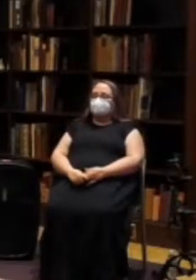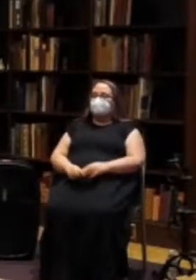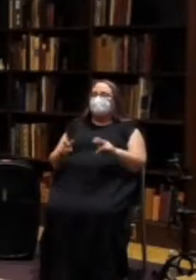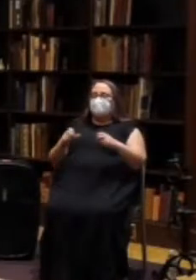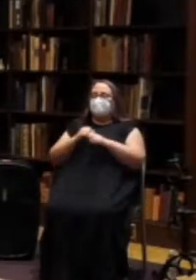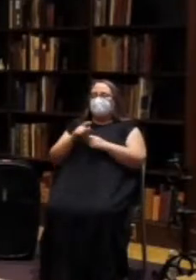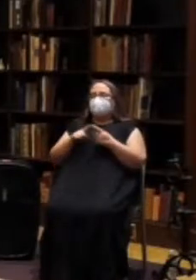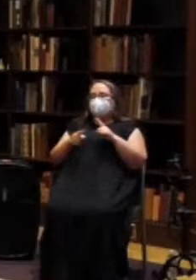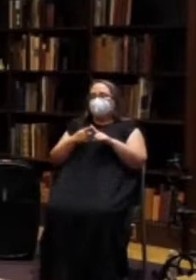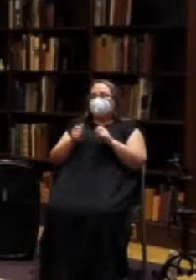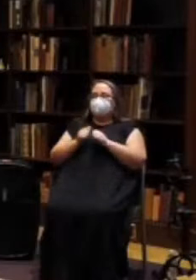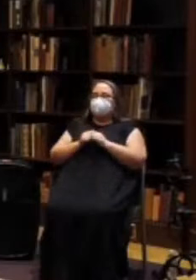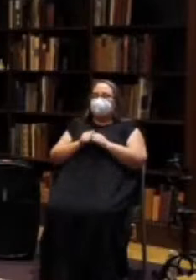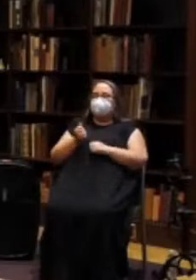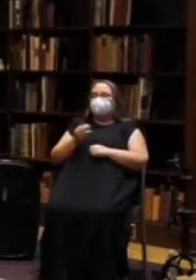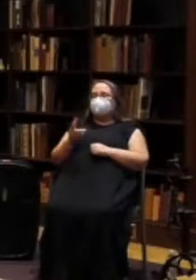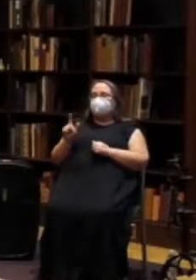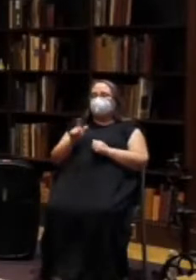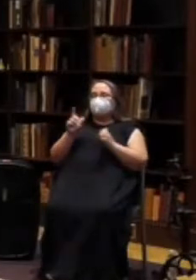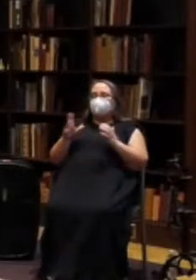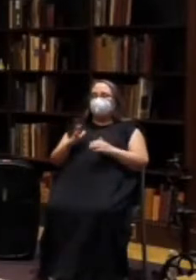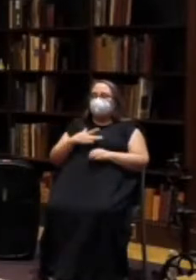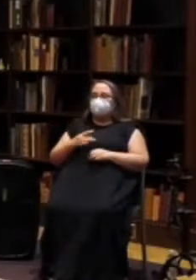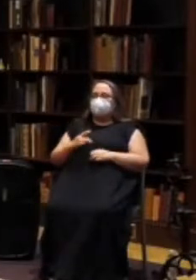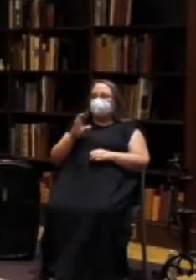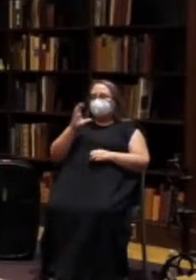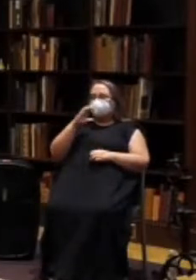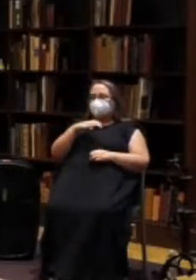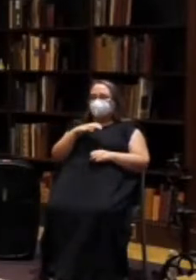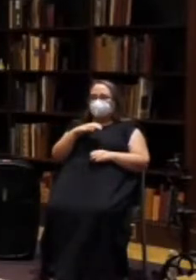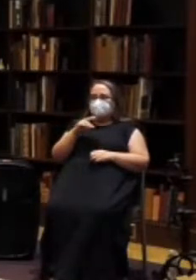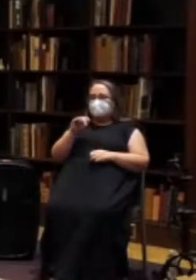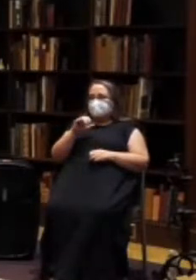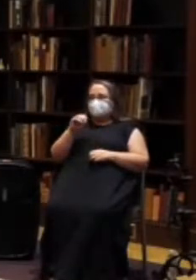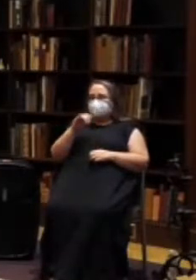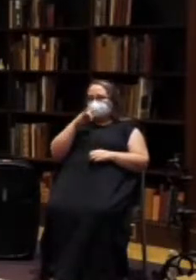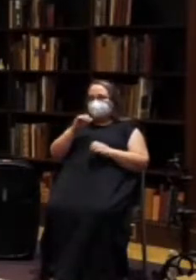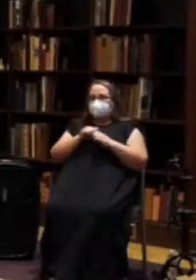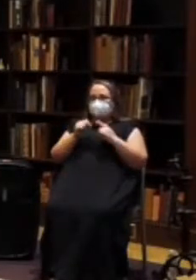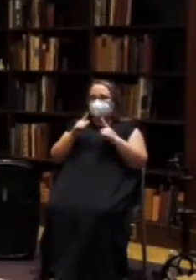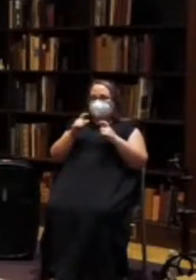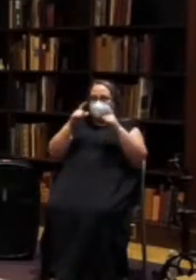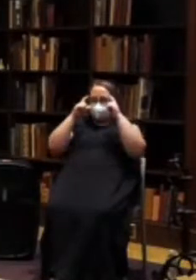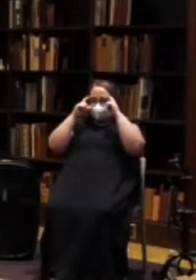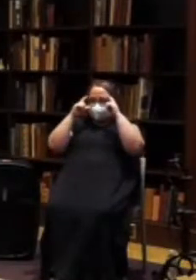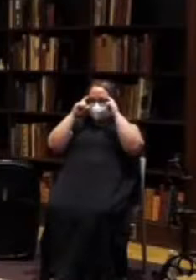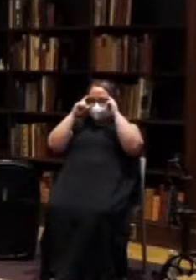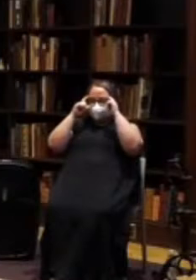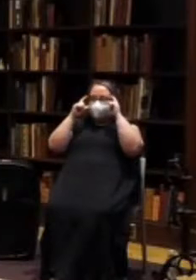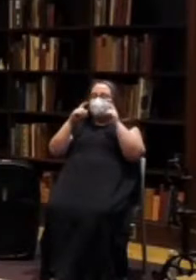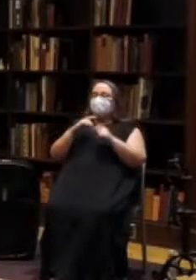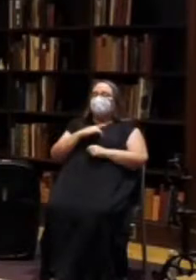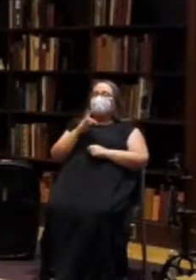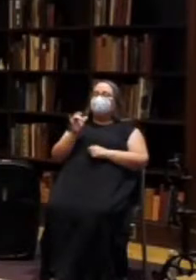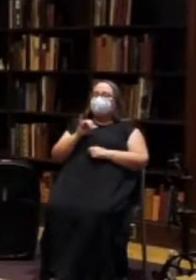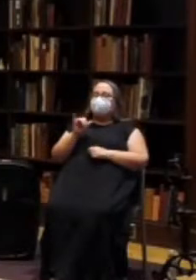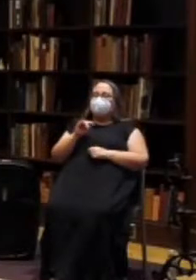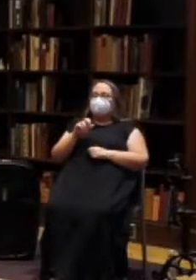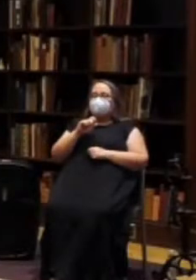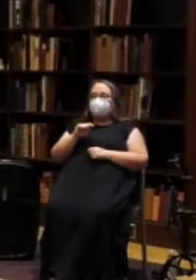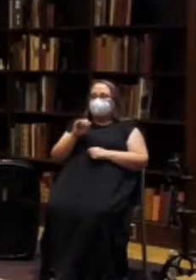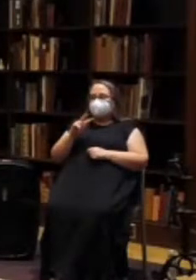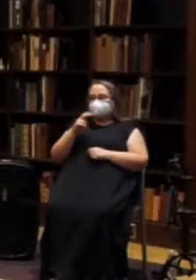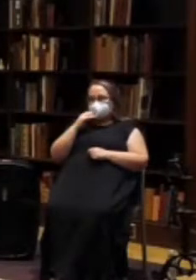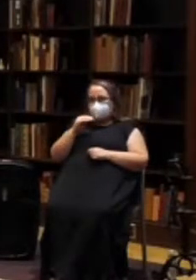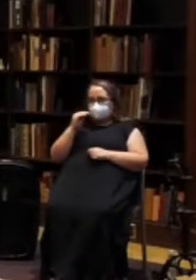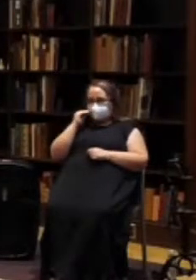he made friends with the, quote, few librarians that like strange-looking Negro kids with big eyeglasses, right? He felt like Pratt was his